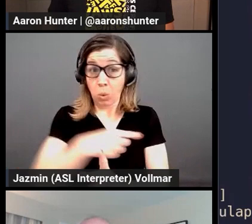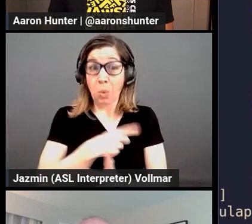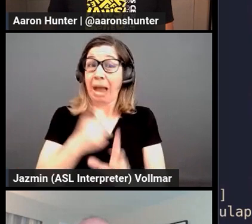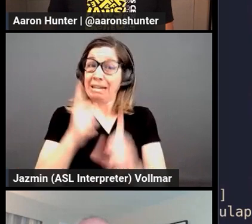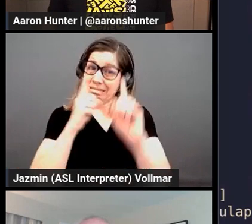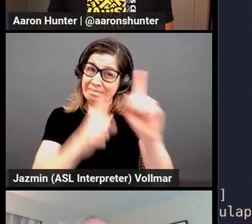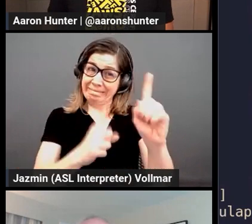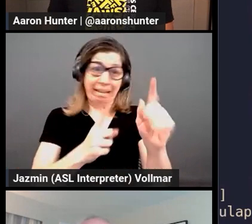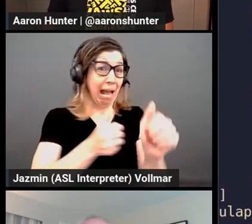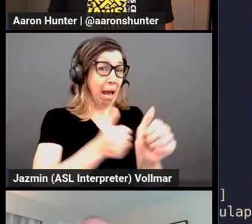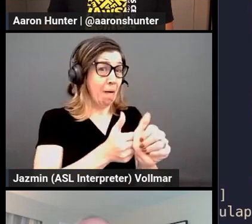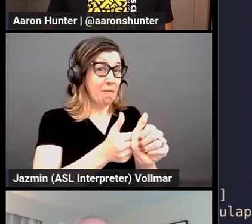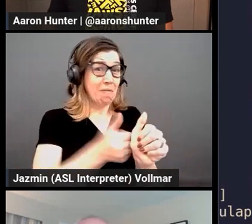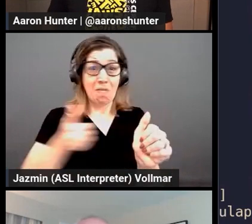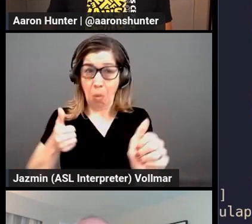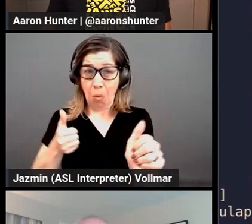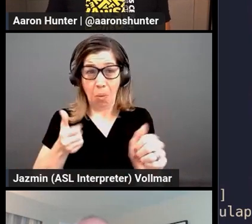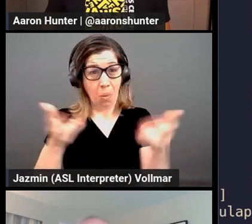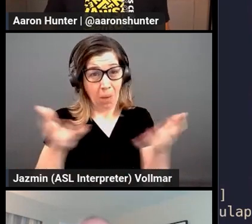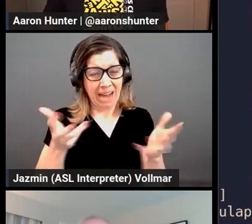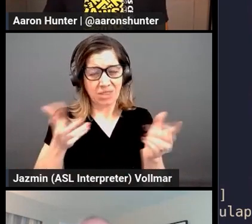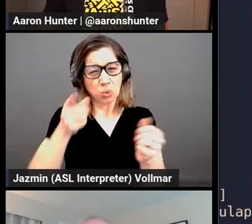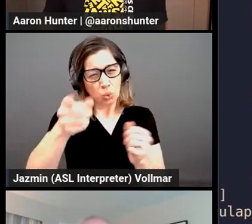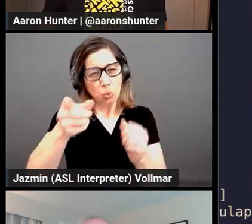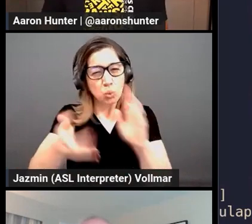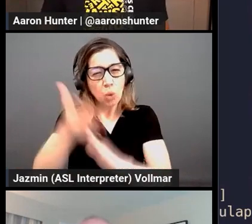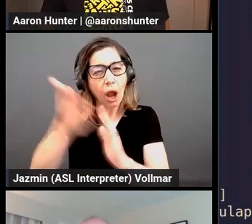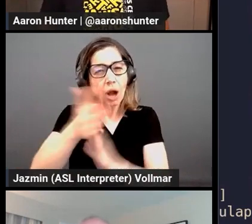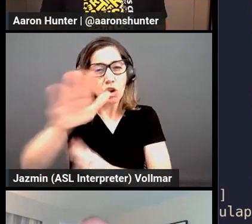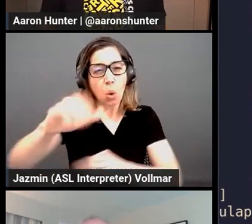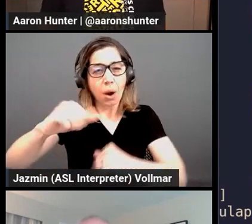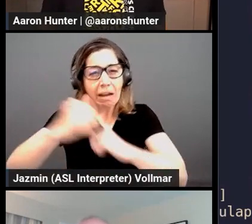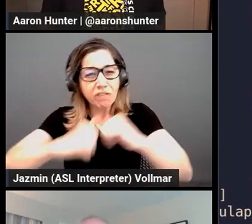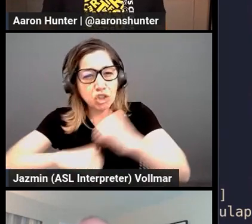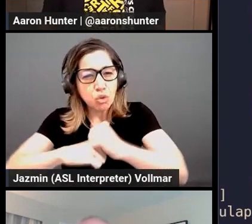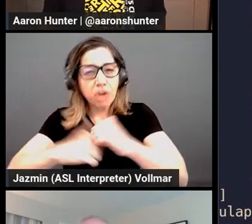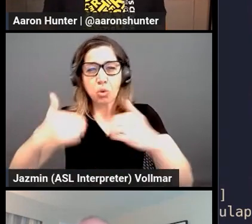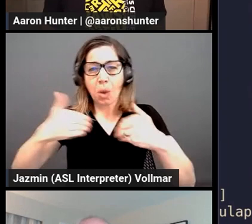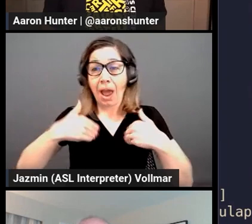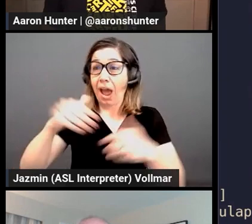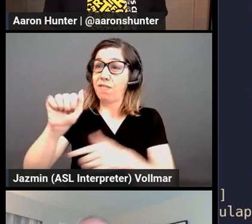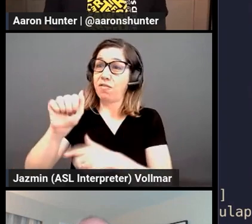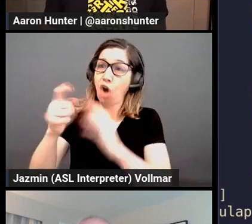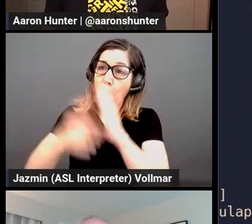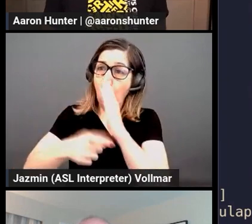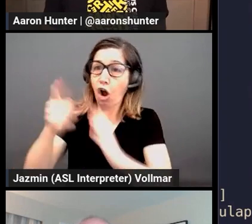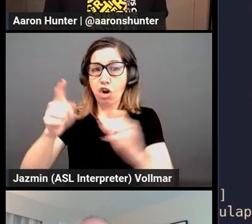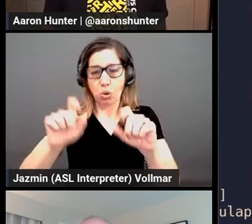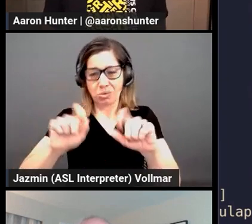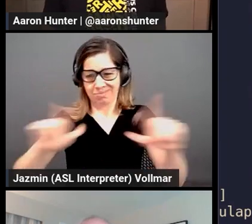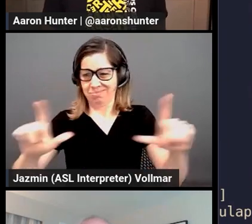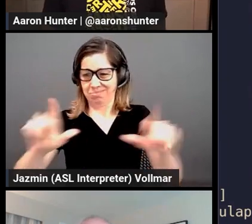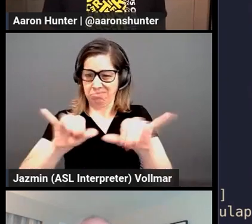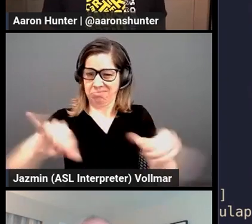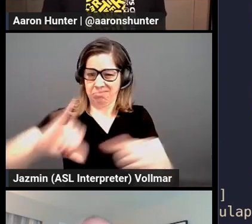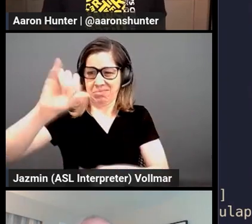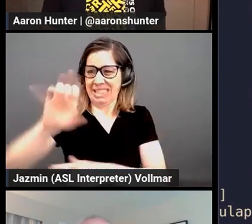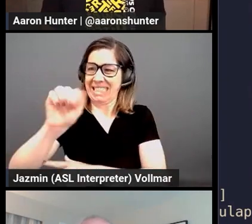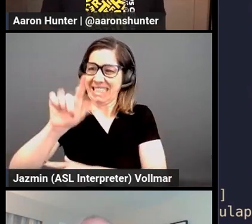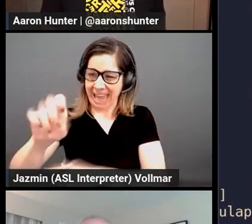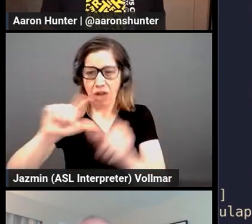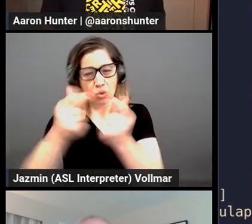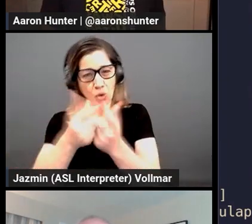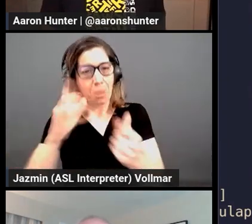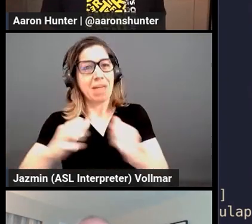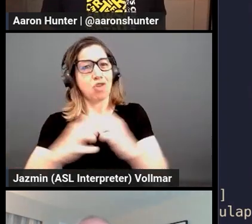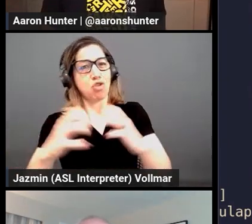a situation where, you're running your infrastructure, you've got an auto scaling group or something like that that's launching instances, and maybe your